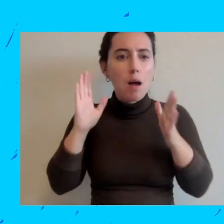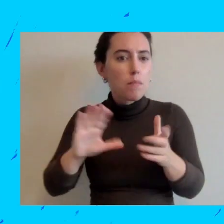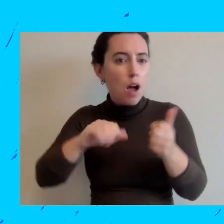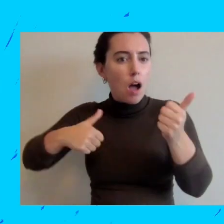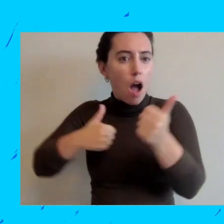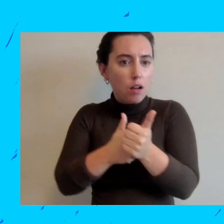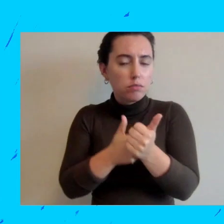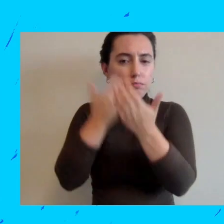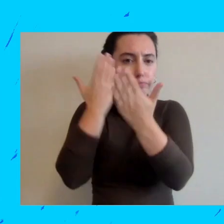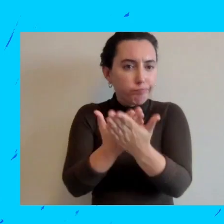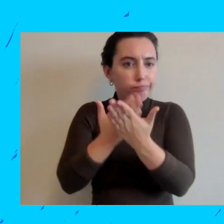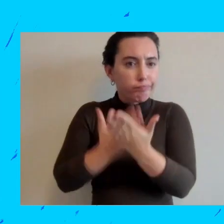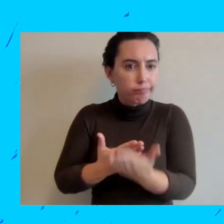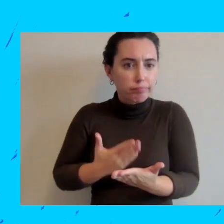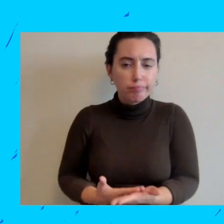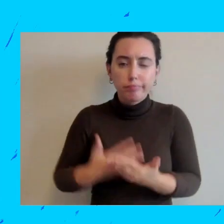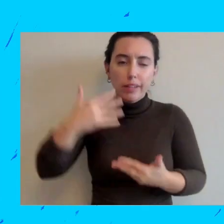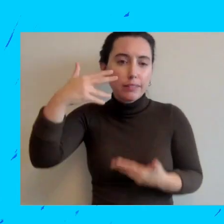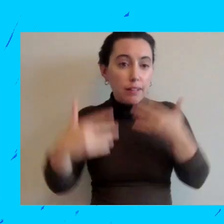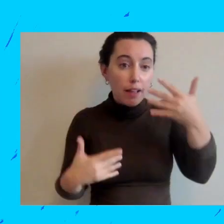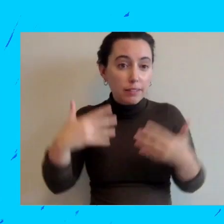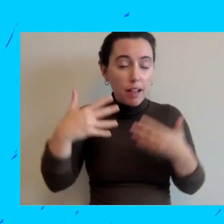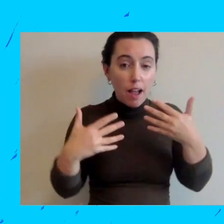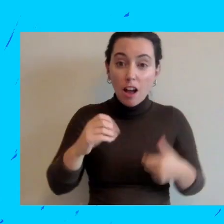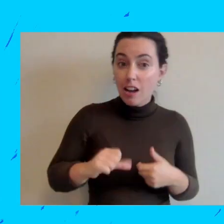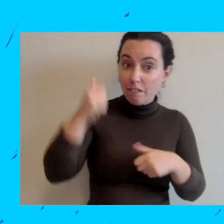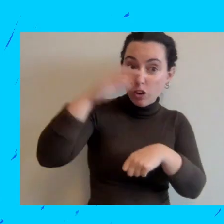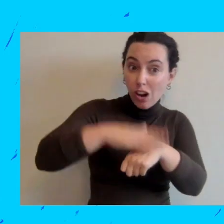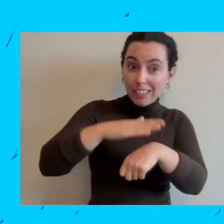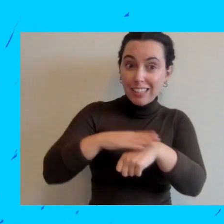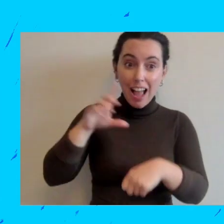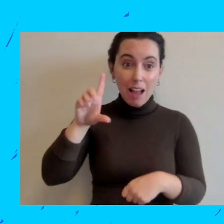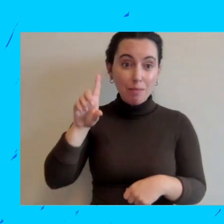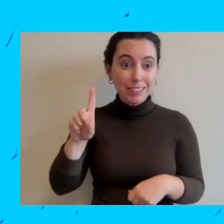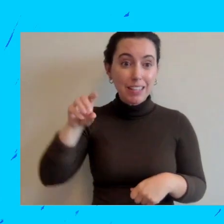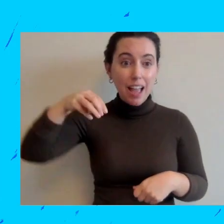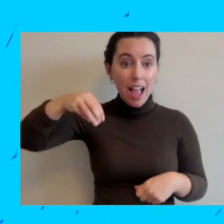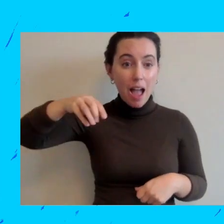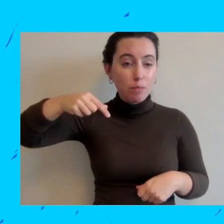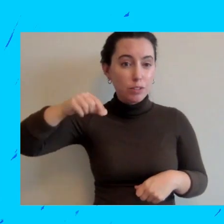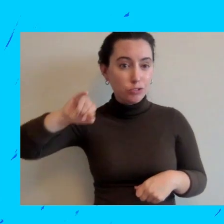So now, for the first time, the BMJ, a leading academic